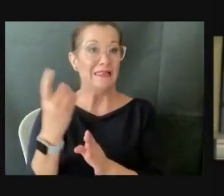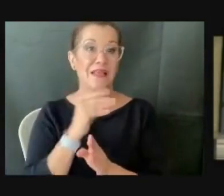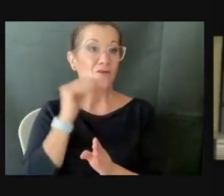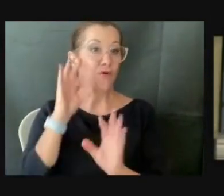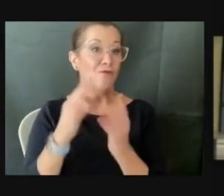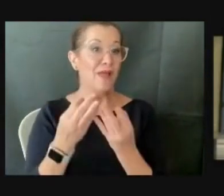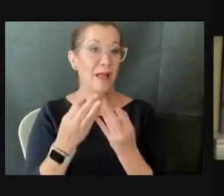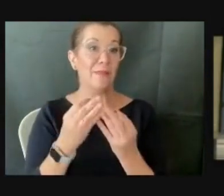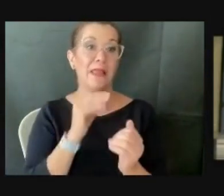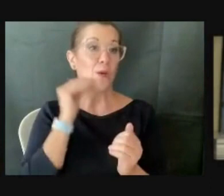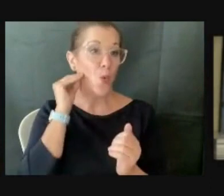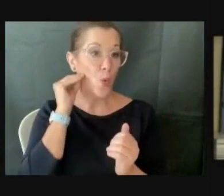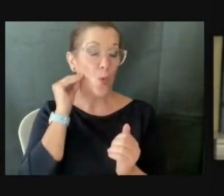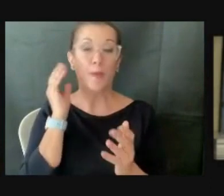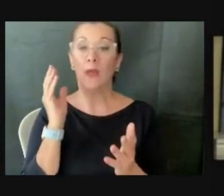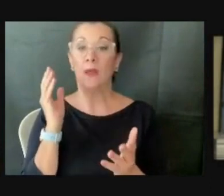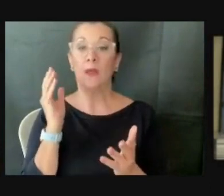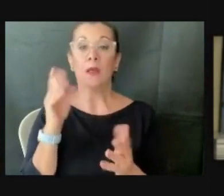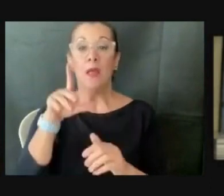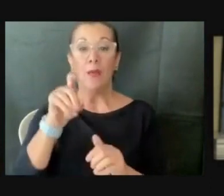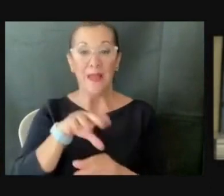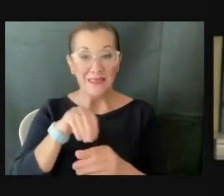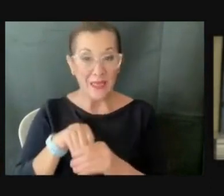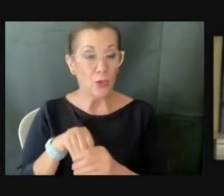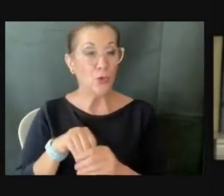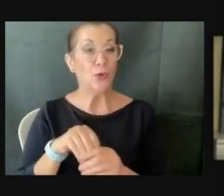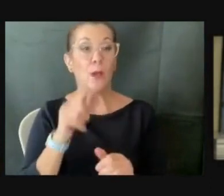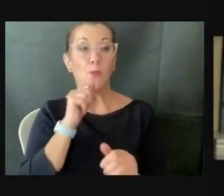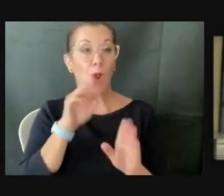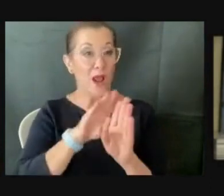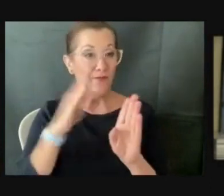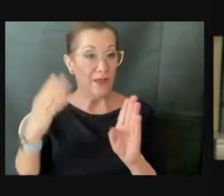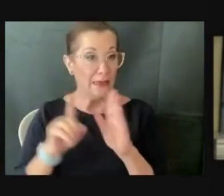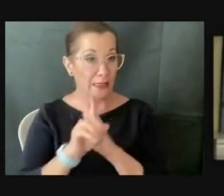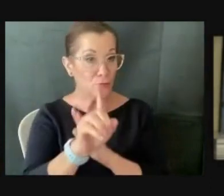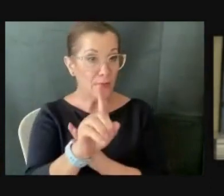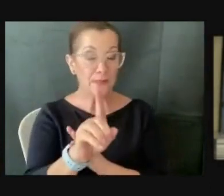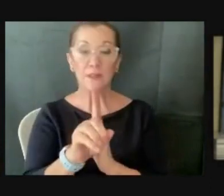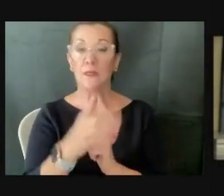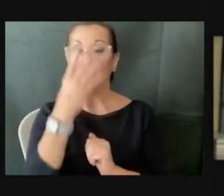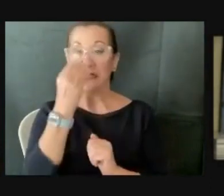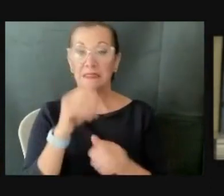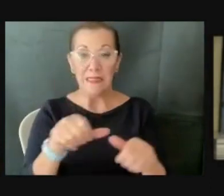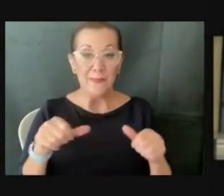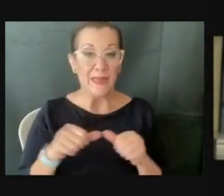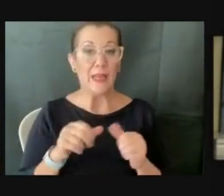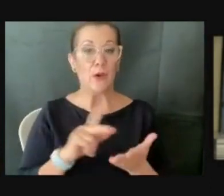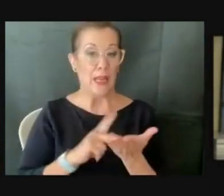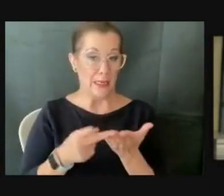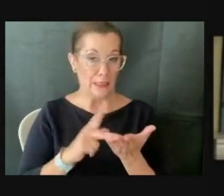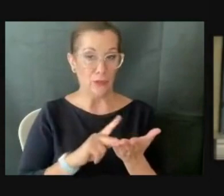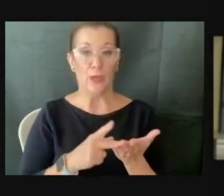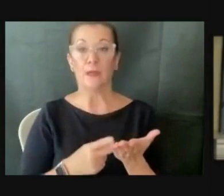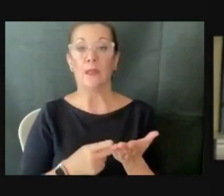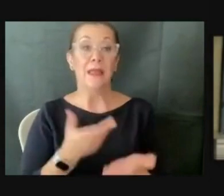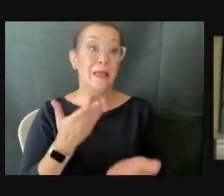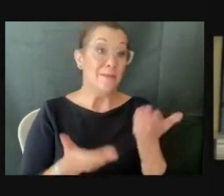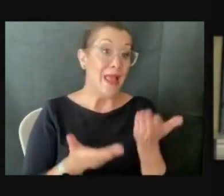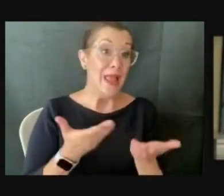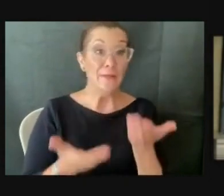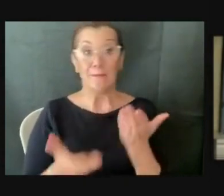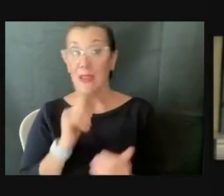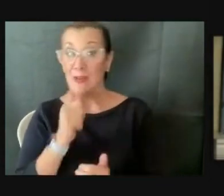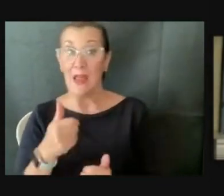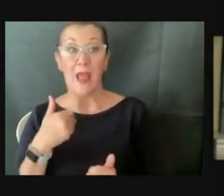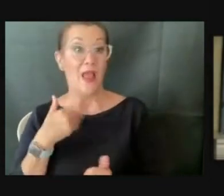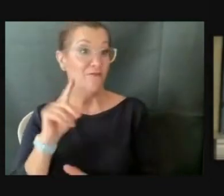residence. And these must include a private entrance, a sleeping area, and a kitchen. They may or may not